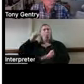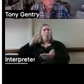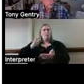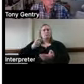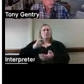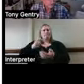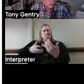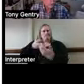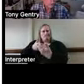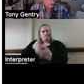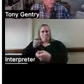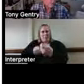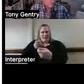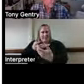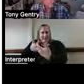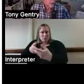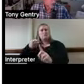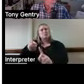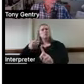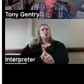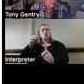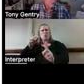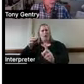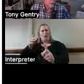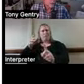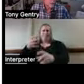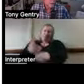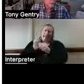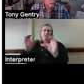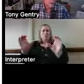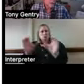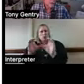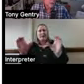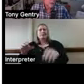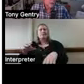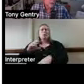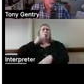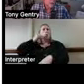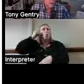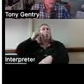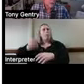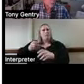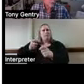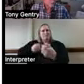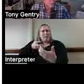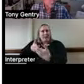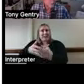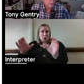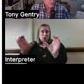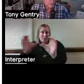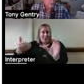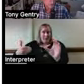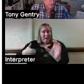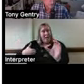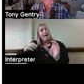ATP certification or any of the many home modification certificates that are offered along with training programs